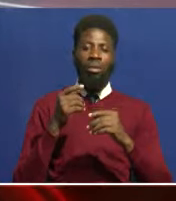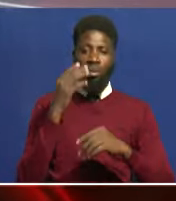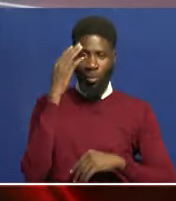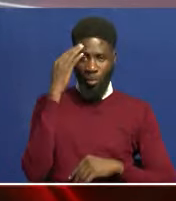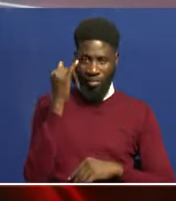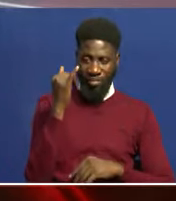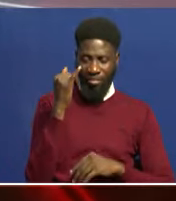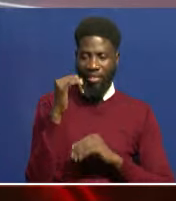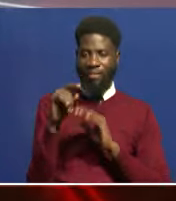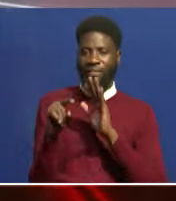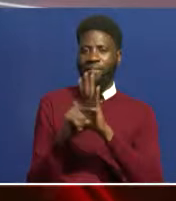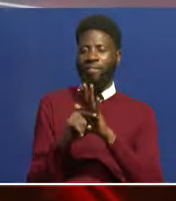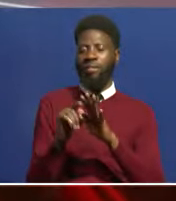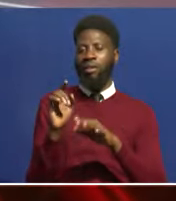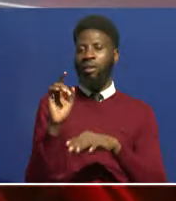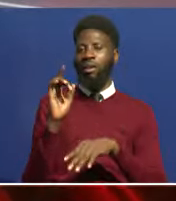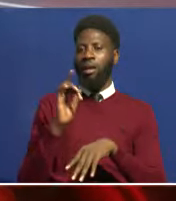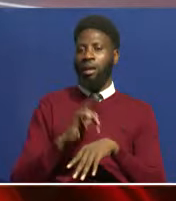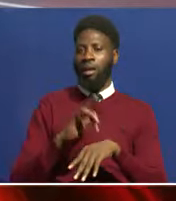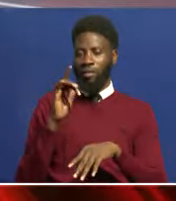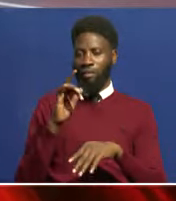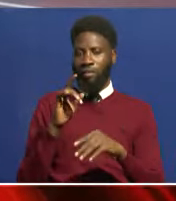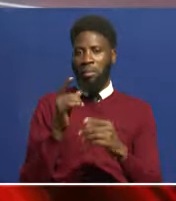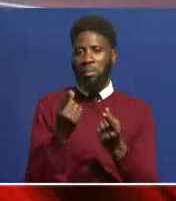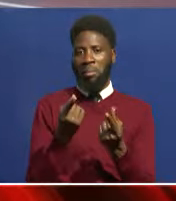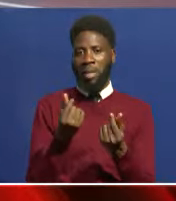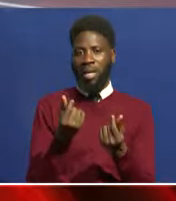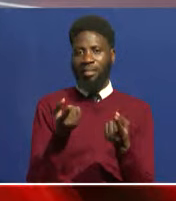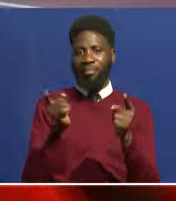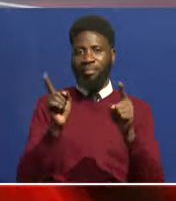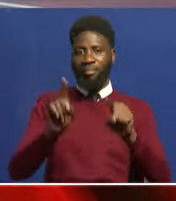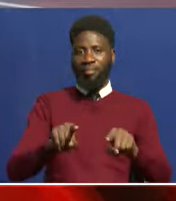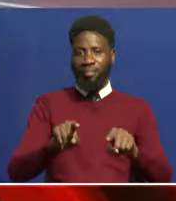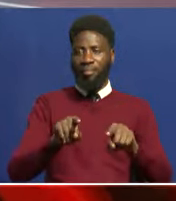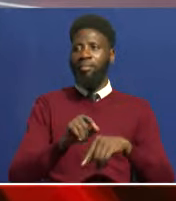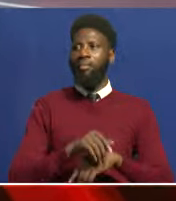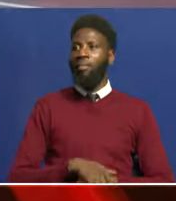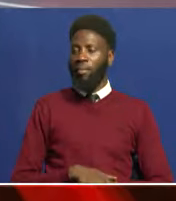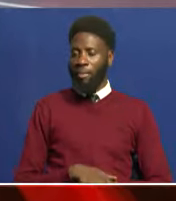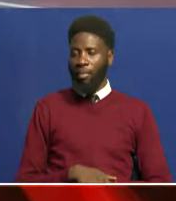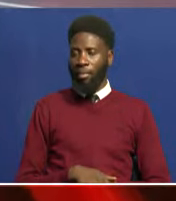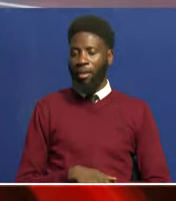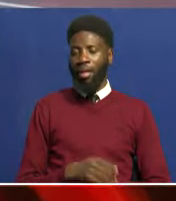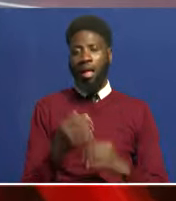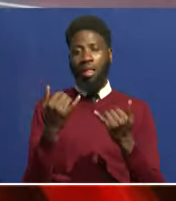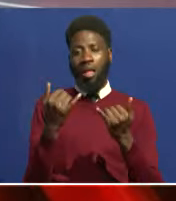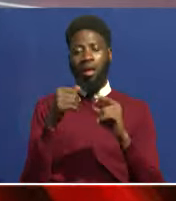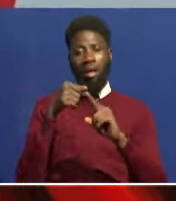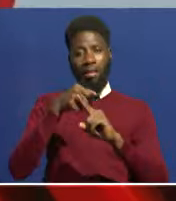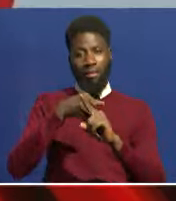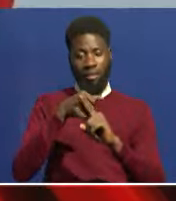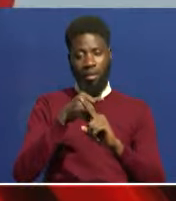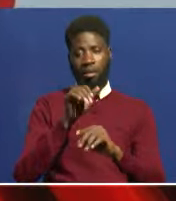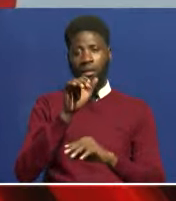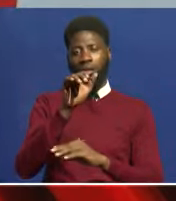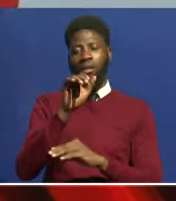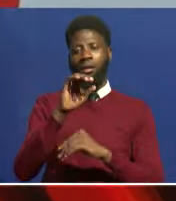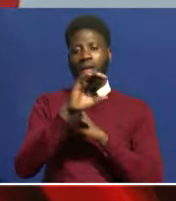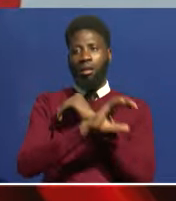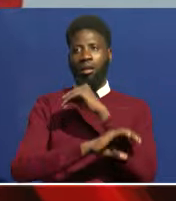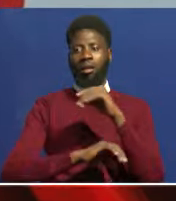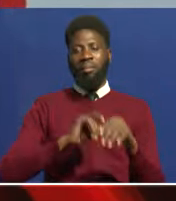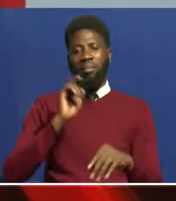of the practice amid calls for responsible gambling practices. Additionally, they are advocating for the country to have a